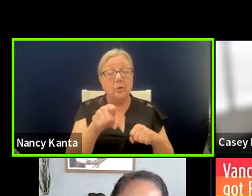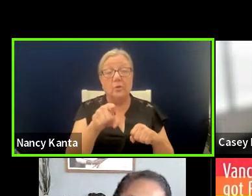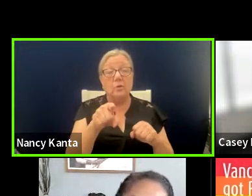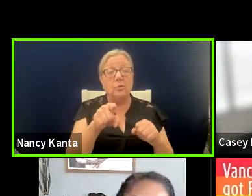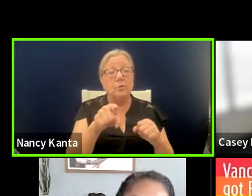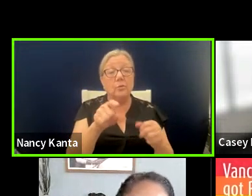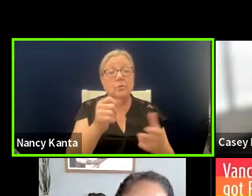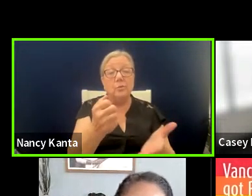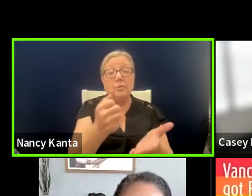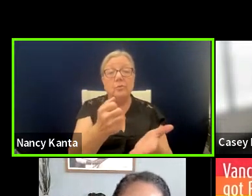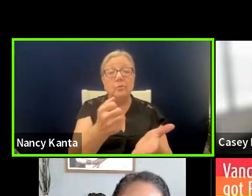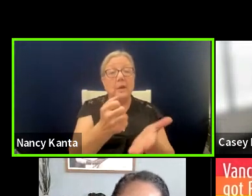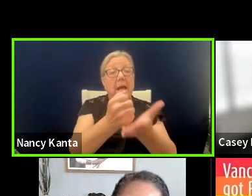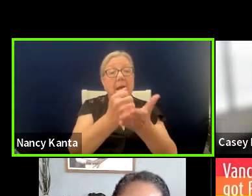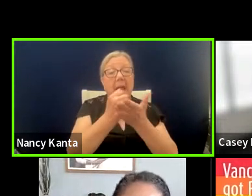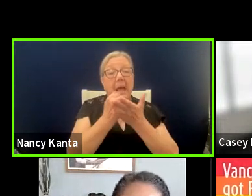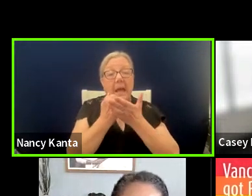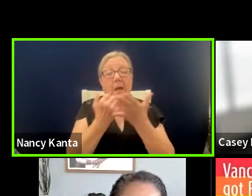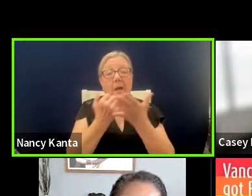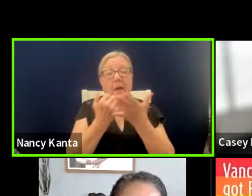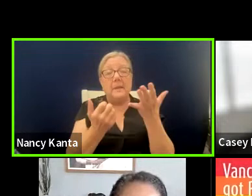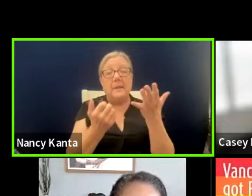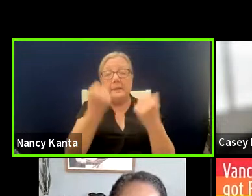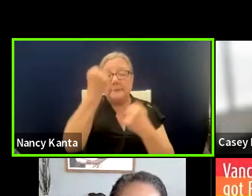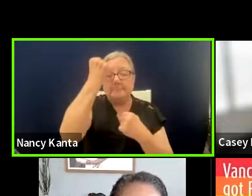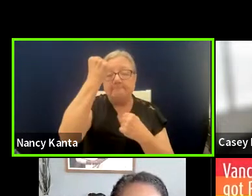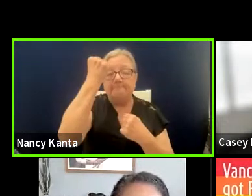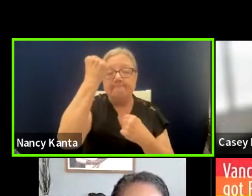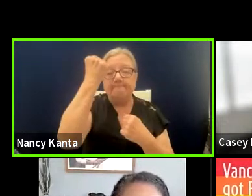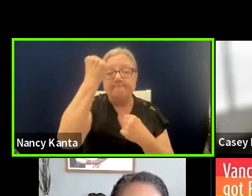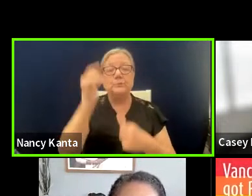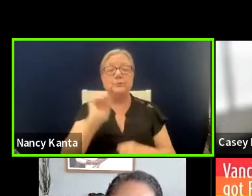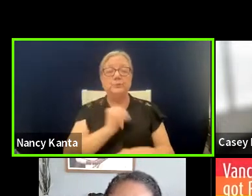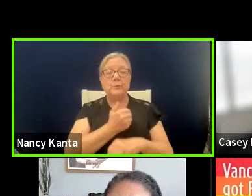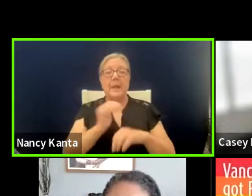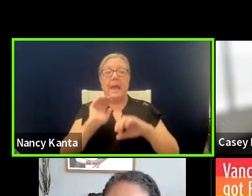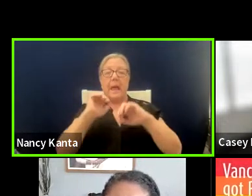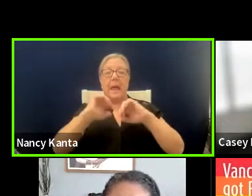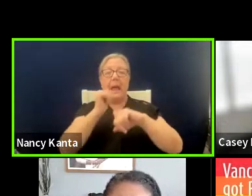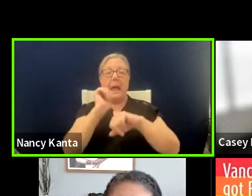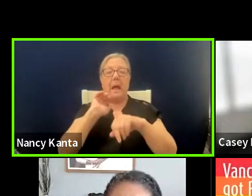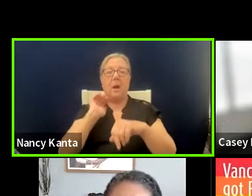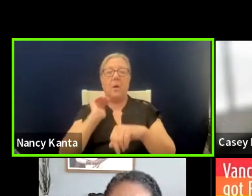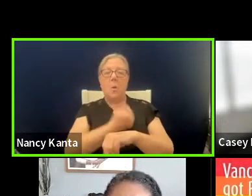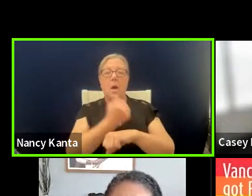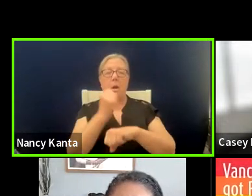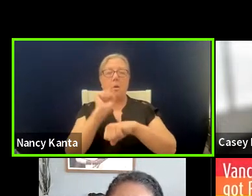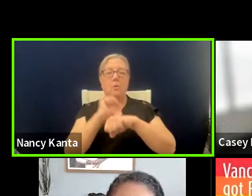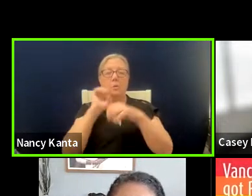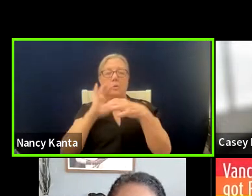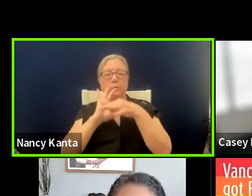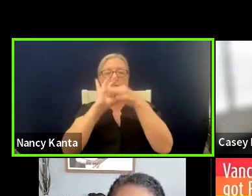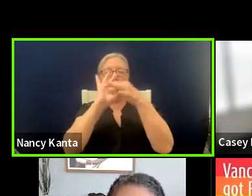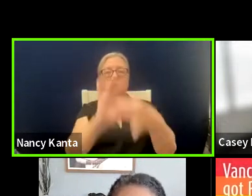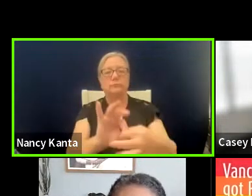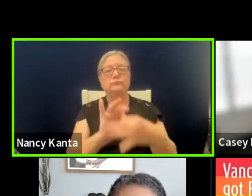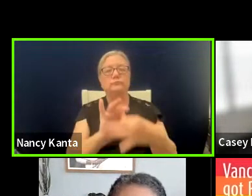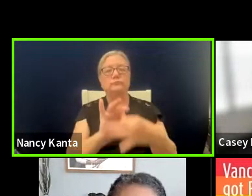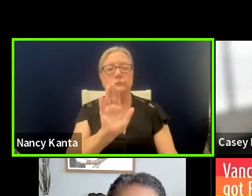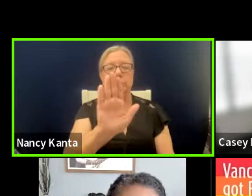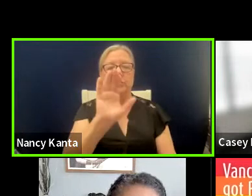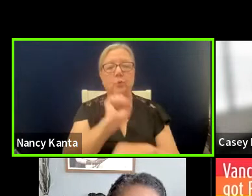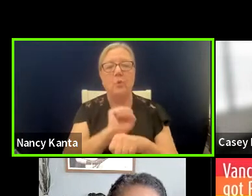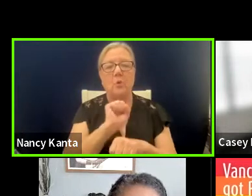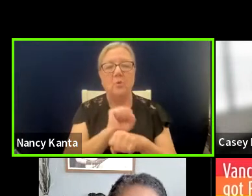we've done over the last year on kind of where we are now. If that makes sense.